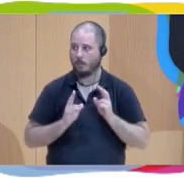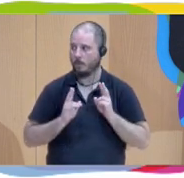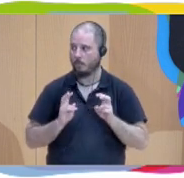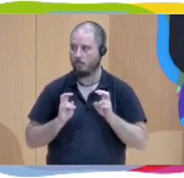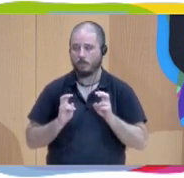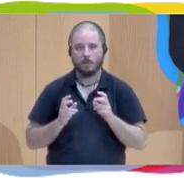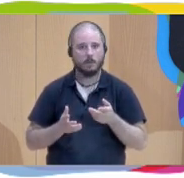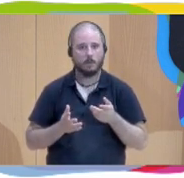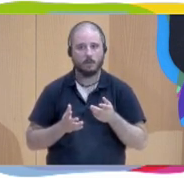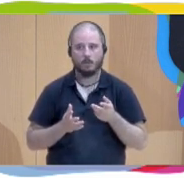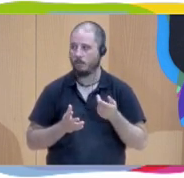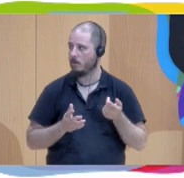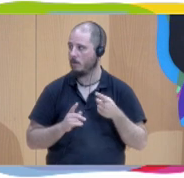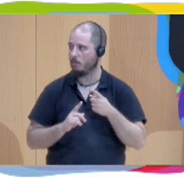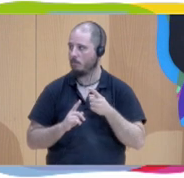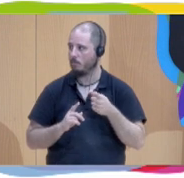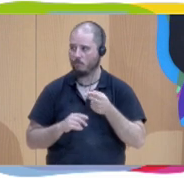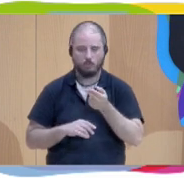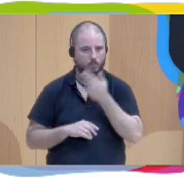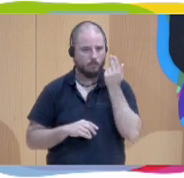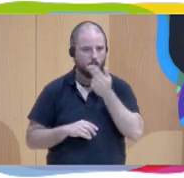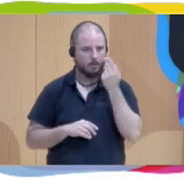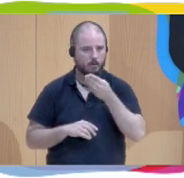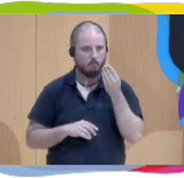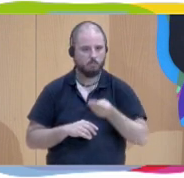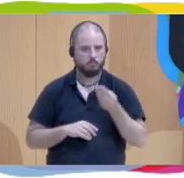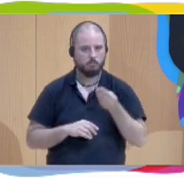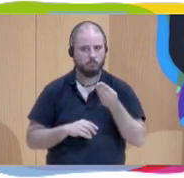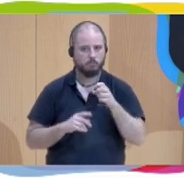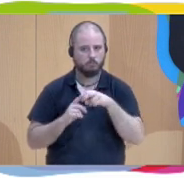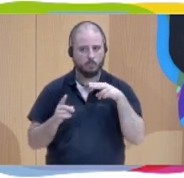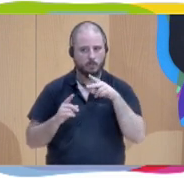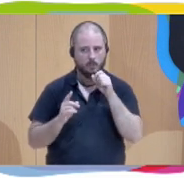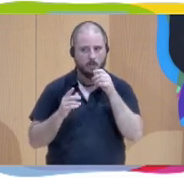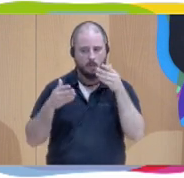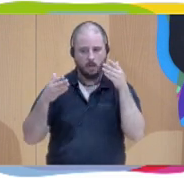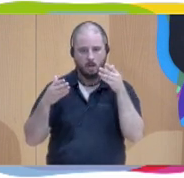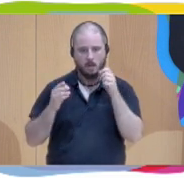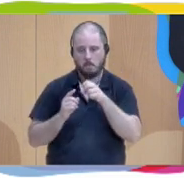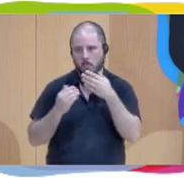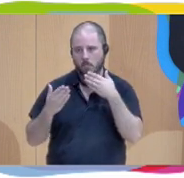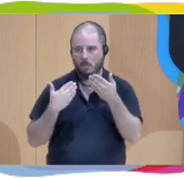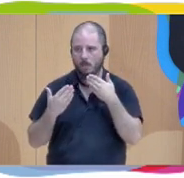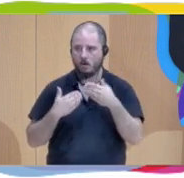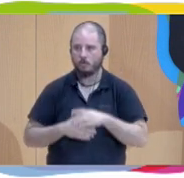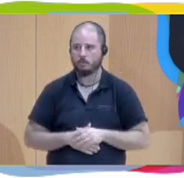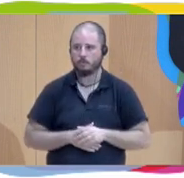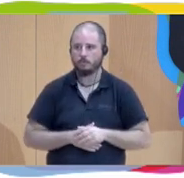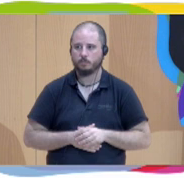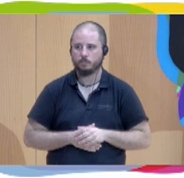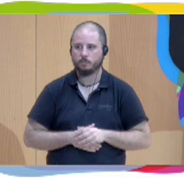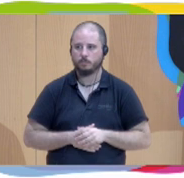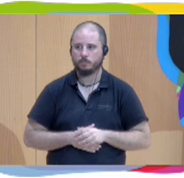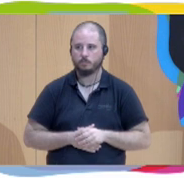interest towards the dialogical approach. And now there are 257 trained professionals